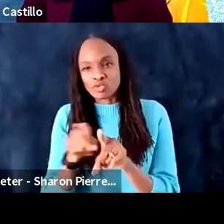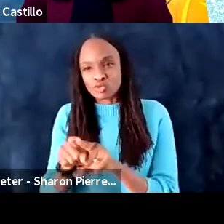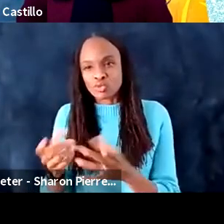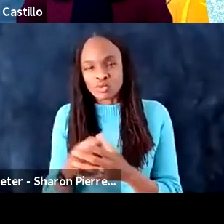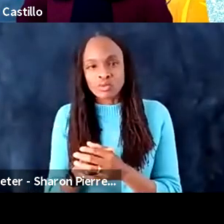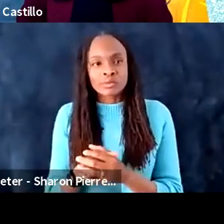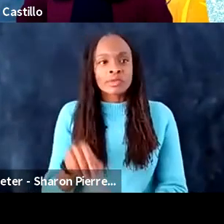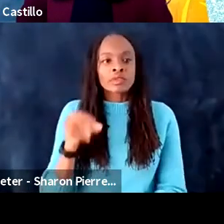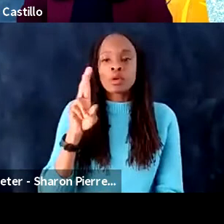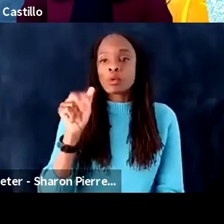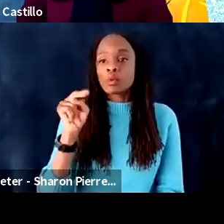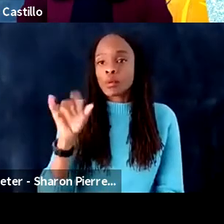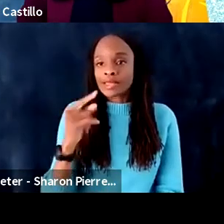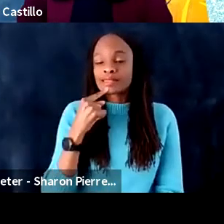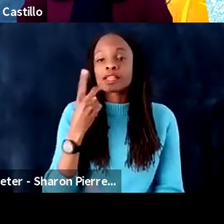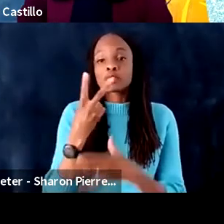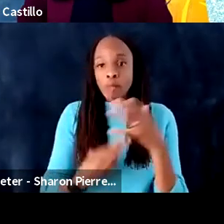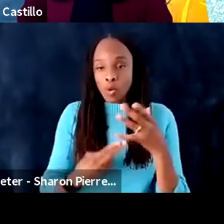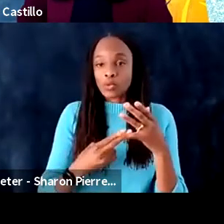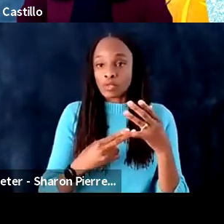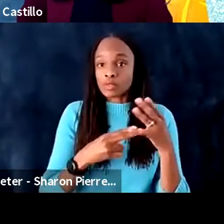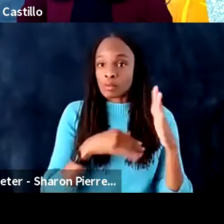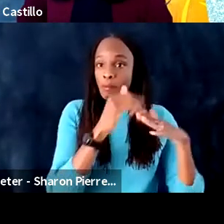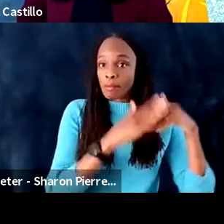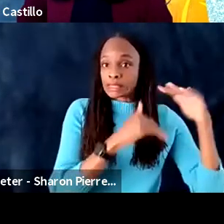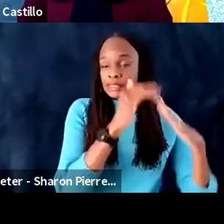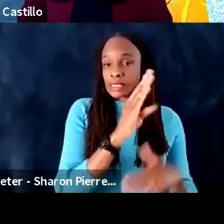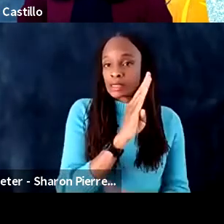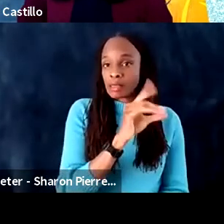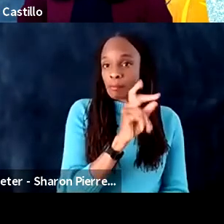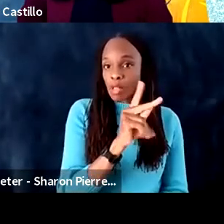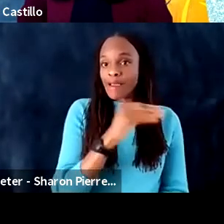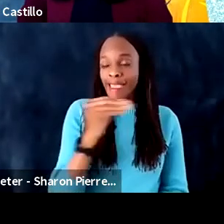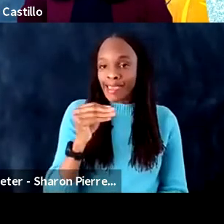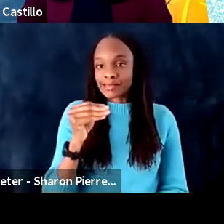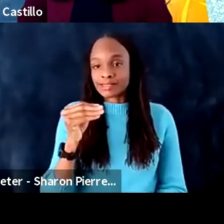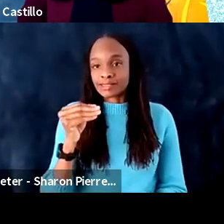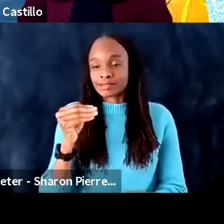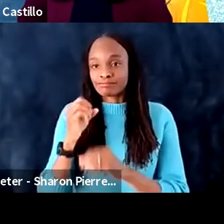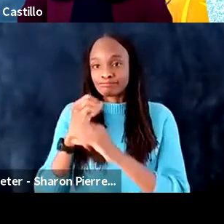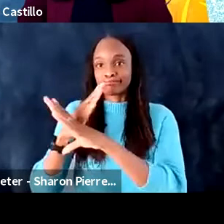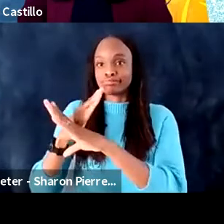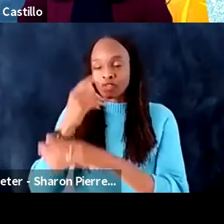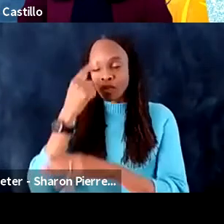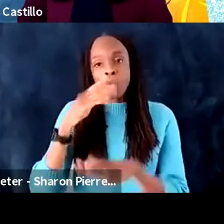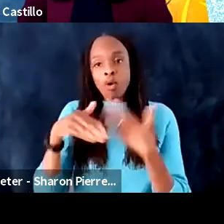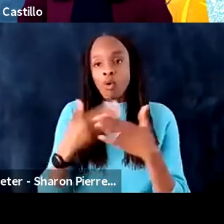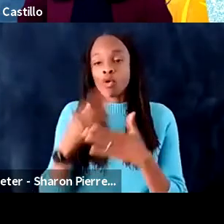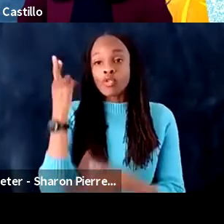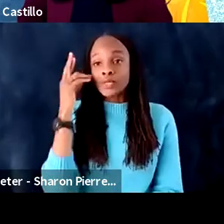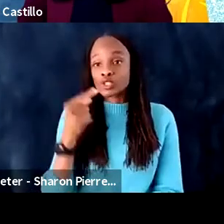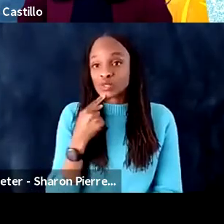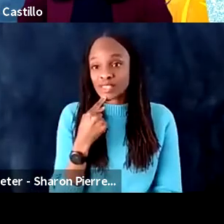Yes, it is both a building block and a stumbling block for all the reasons you just said.